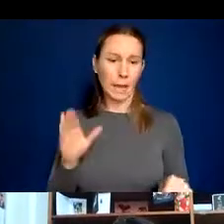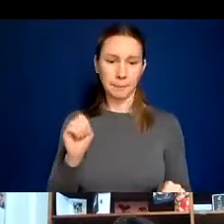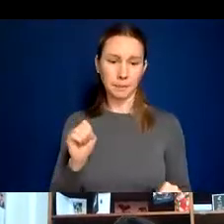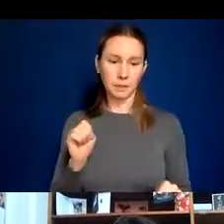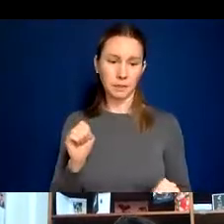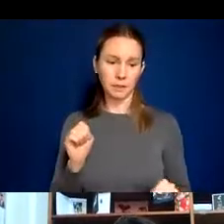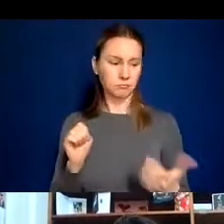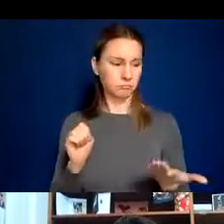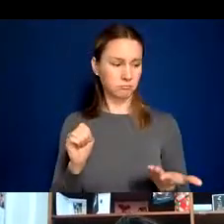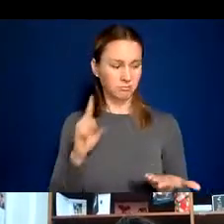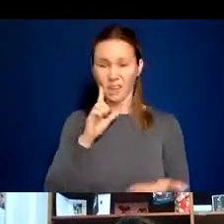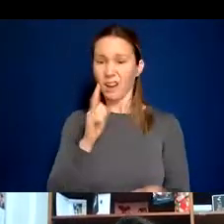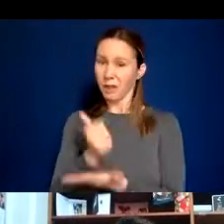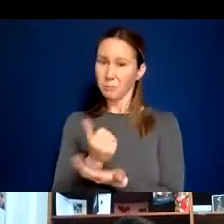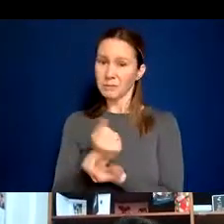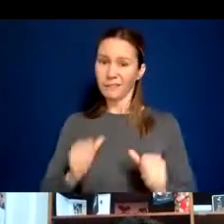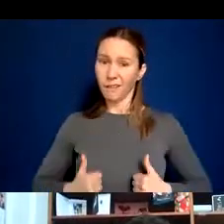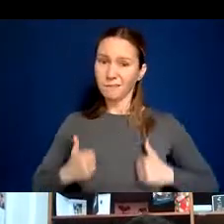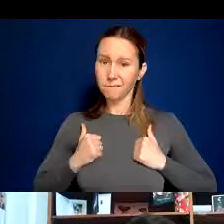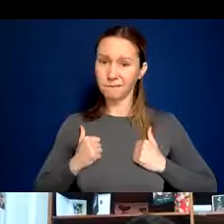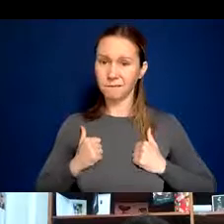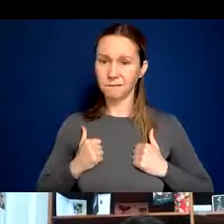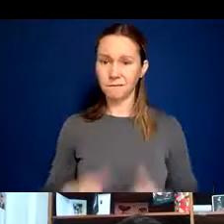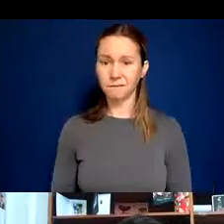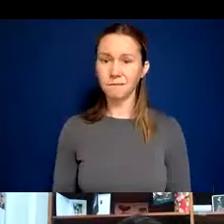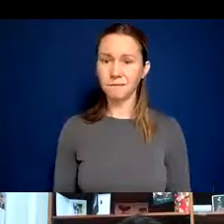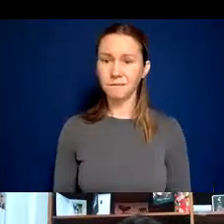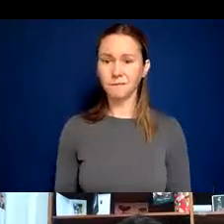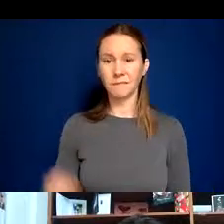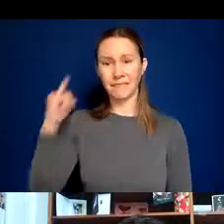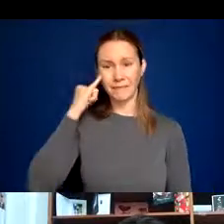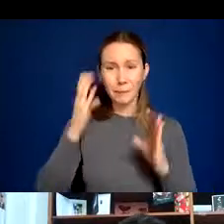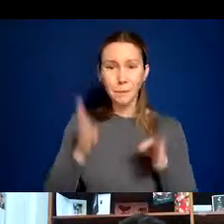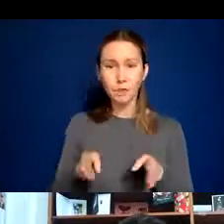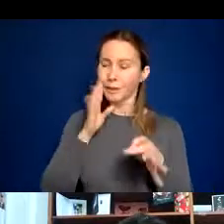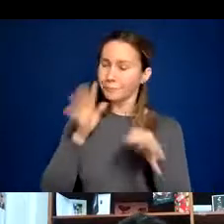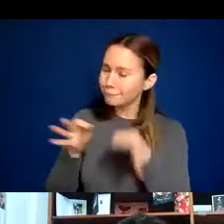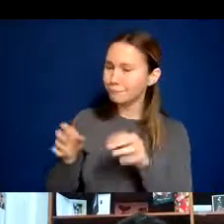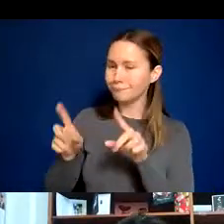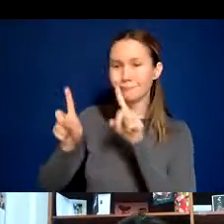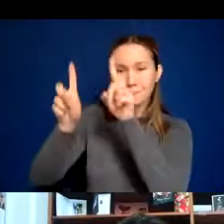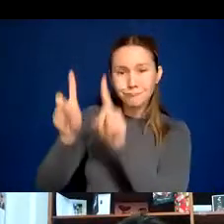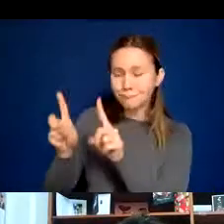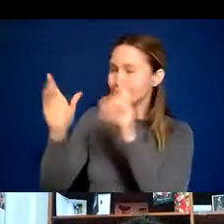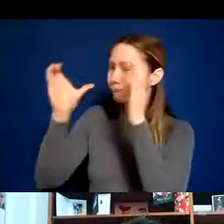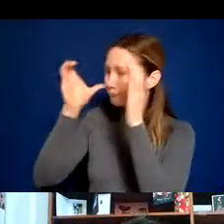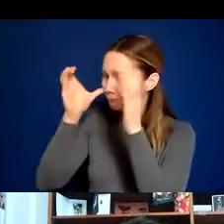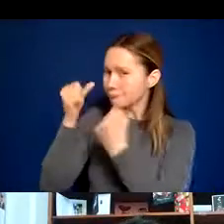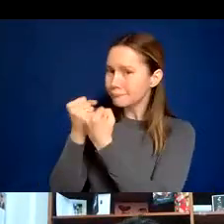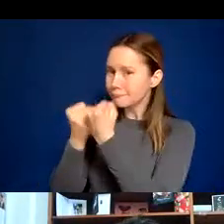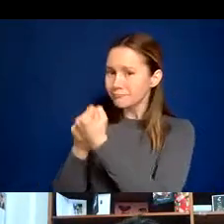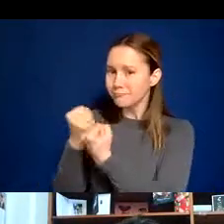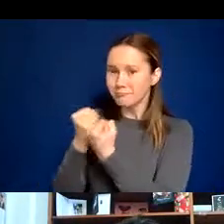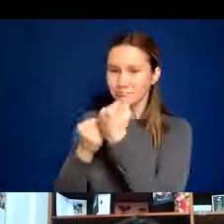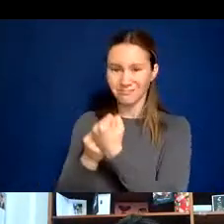life-saving. And to have someone to walk you through this experience and walk next to you that